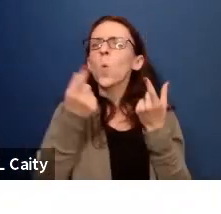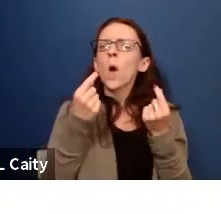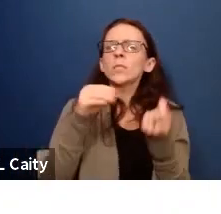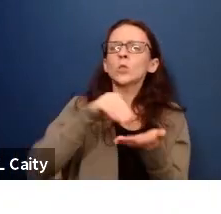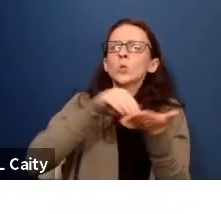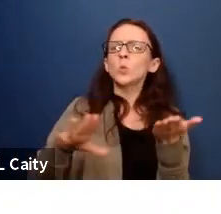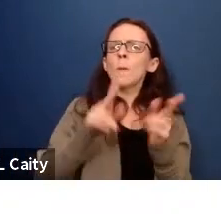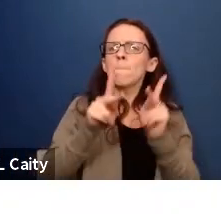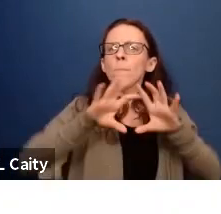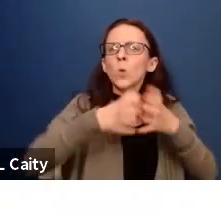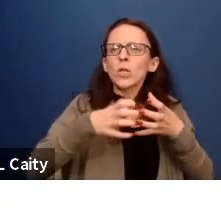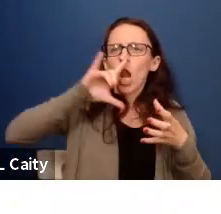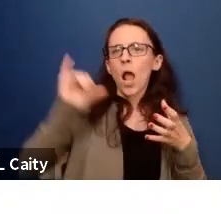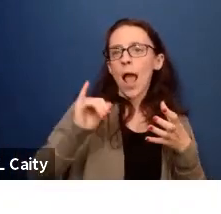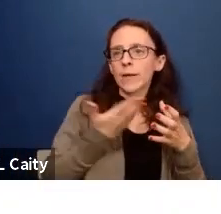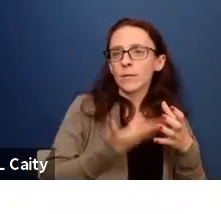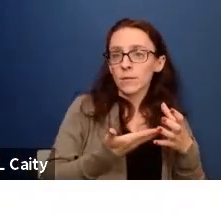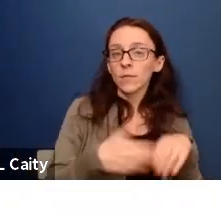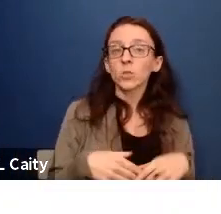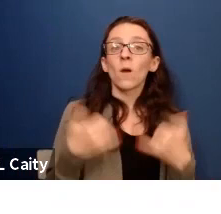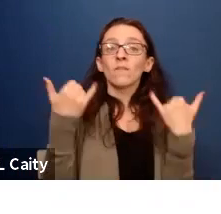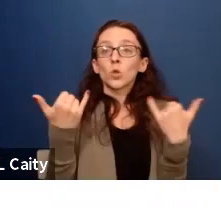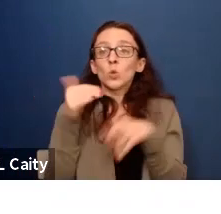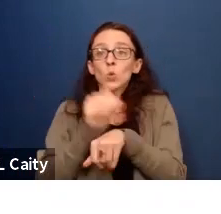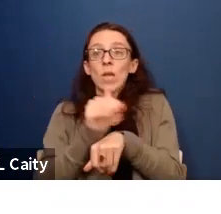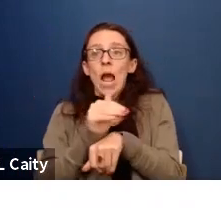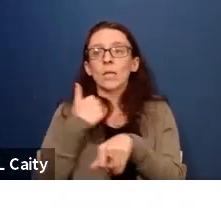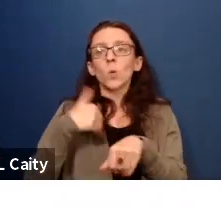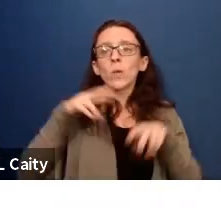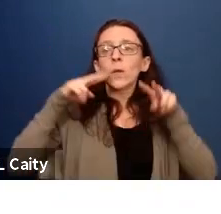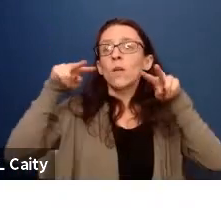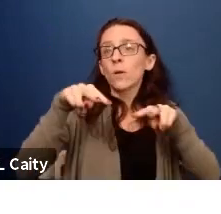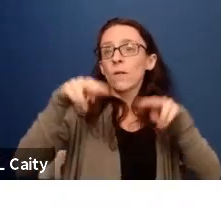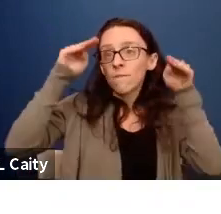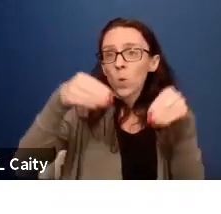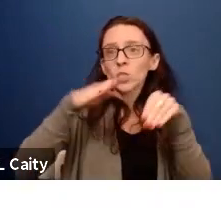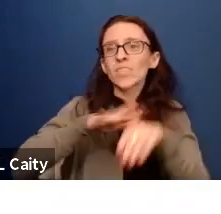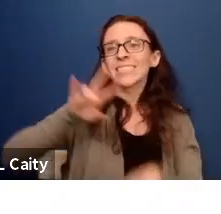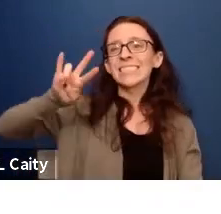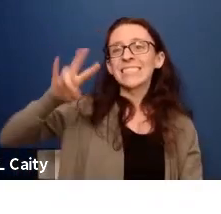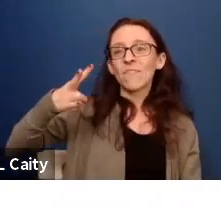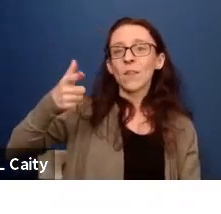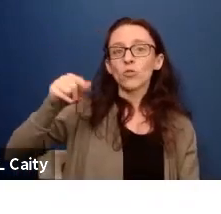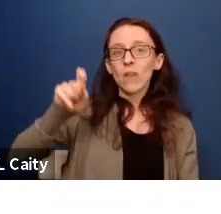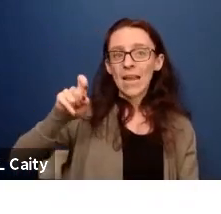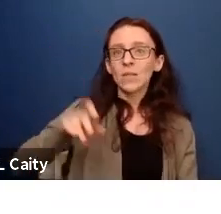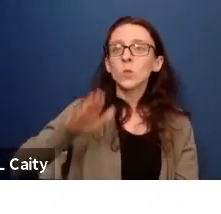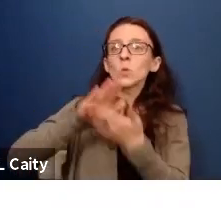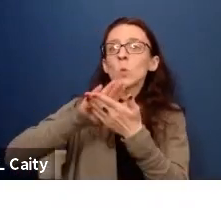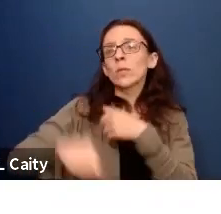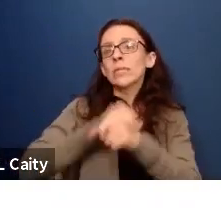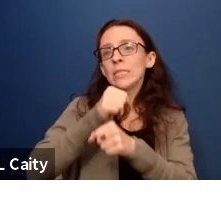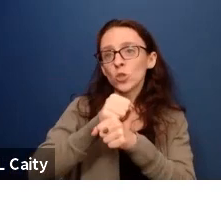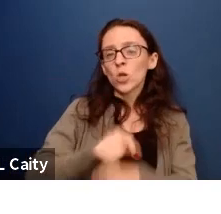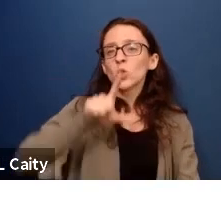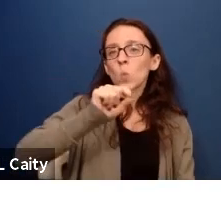student population we're looking at tonight is the 7th grade school year 2021